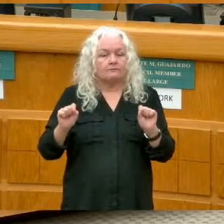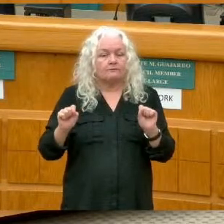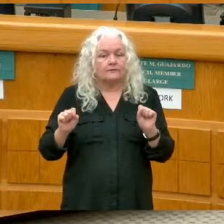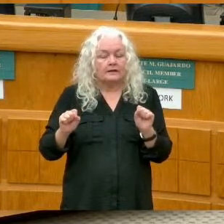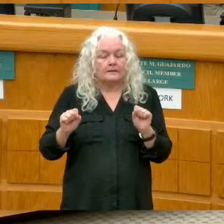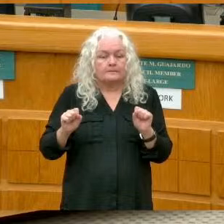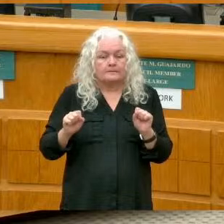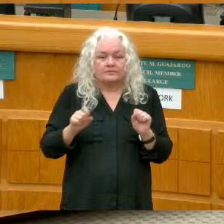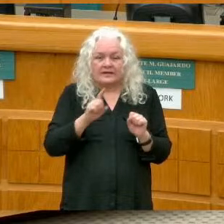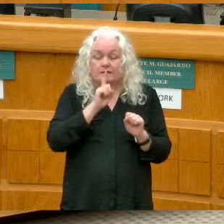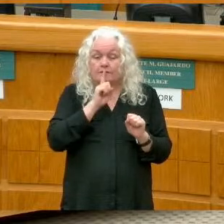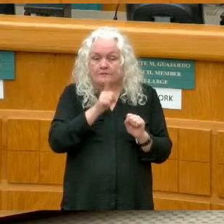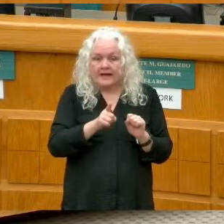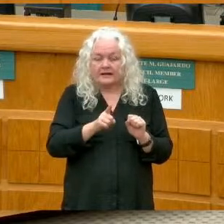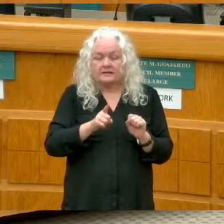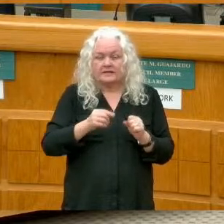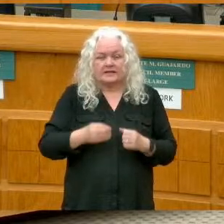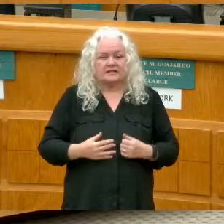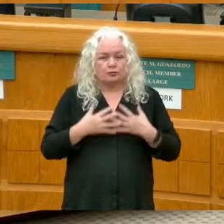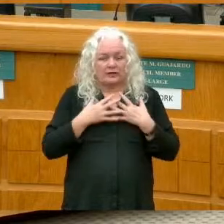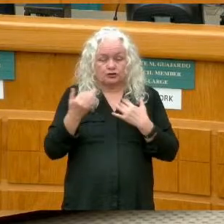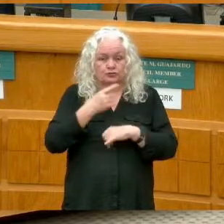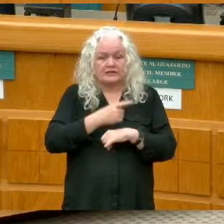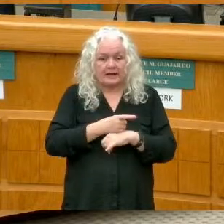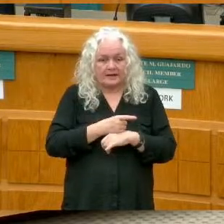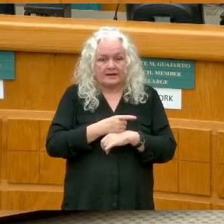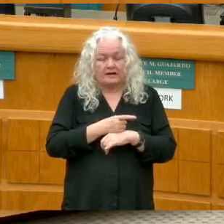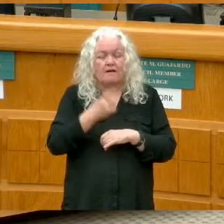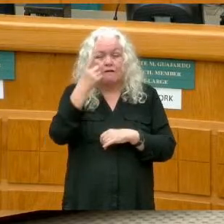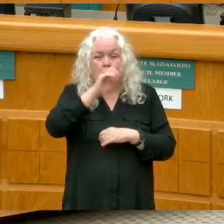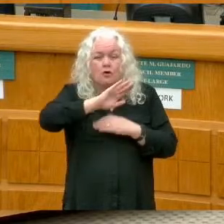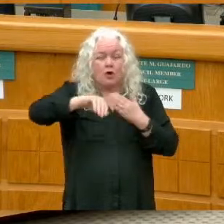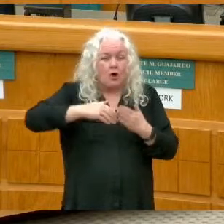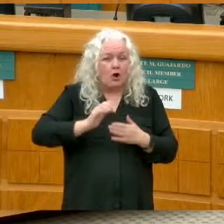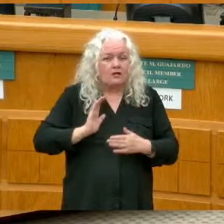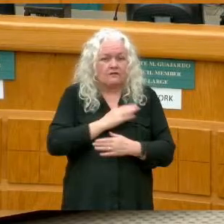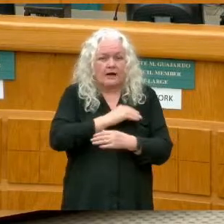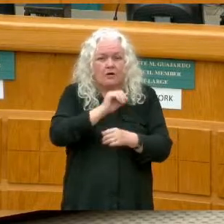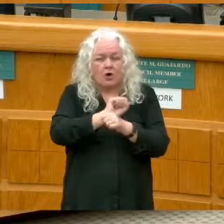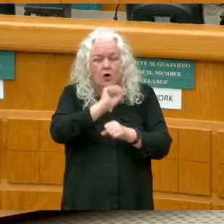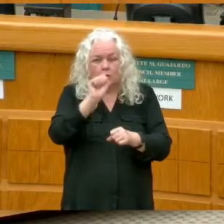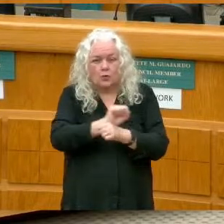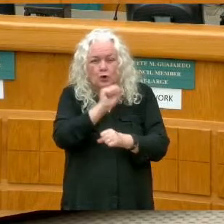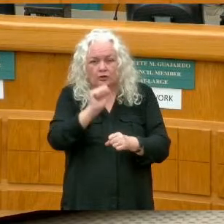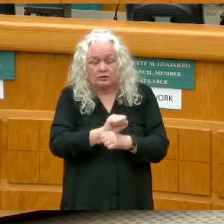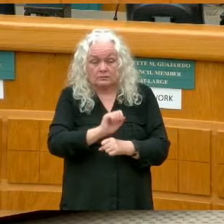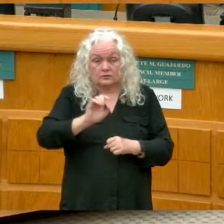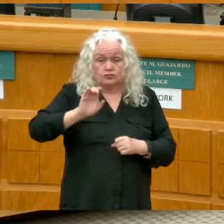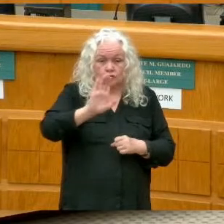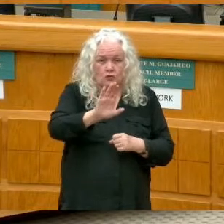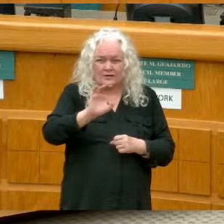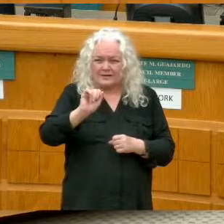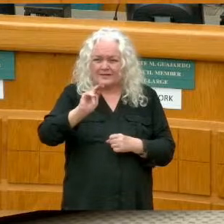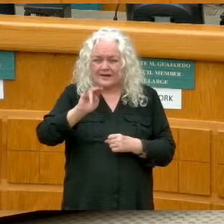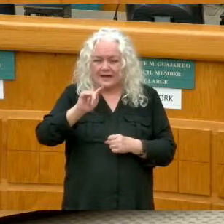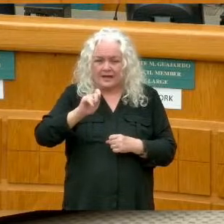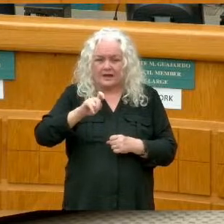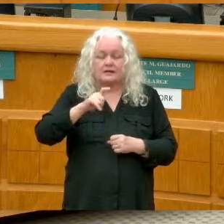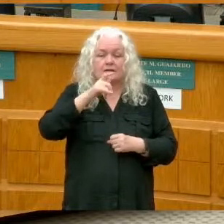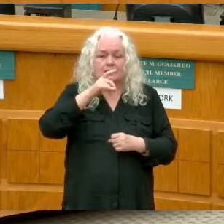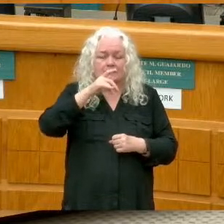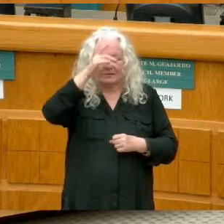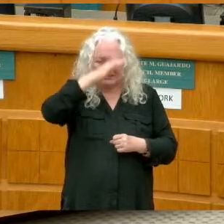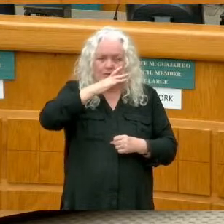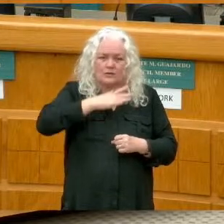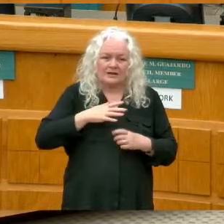fact, the inspiration I have today for all of our hard work, particularly yours, Annette, and all the men and women at the health